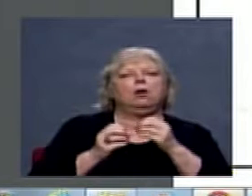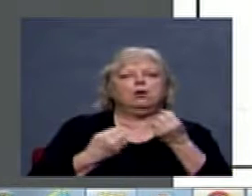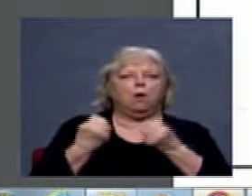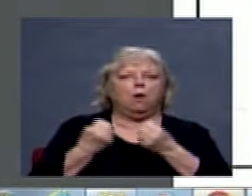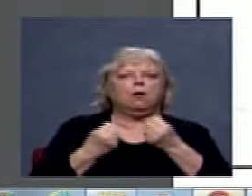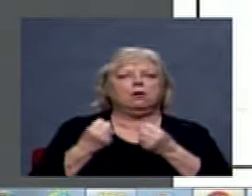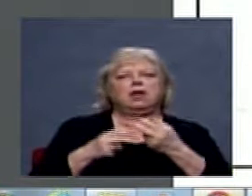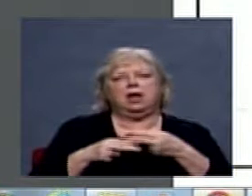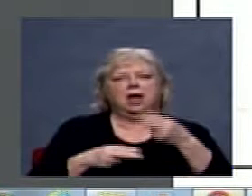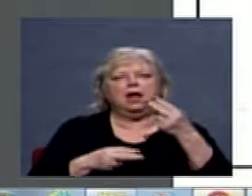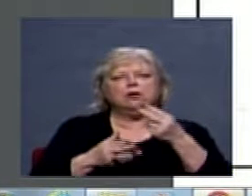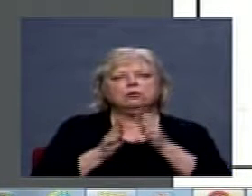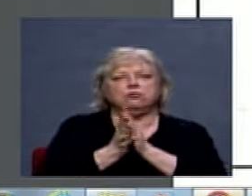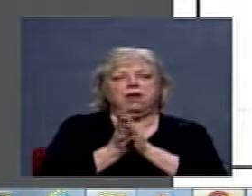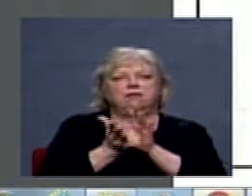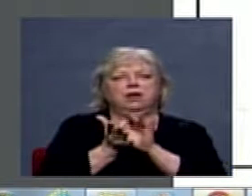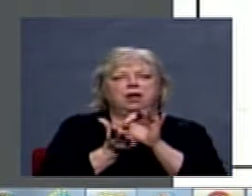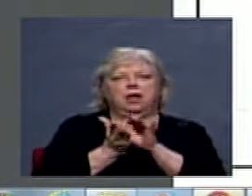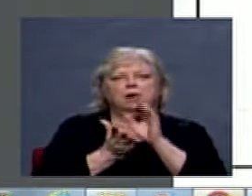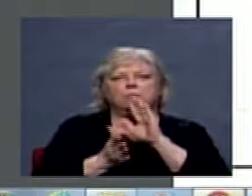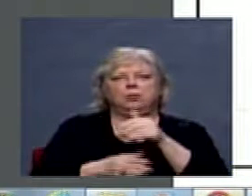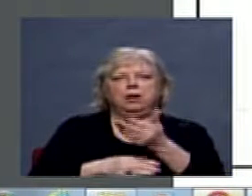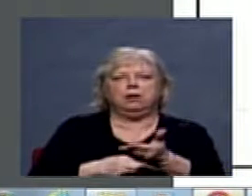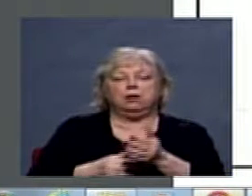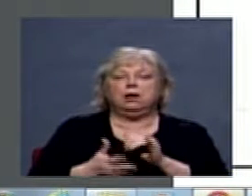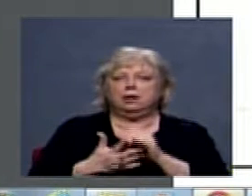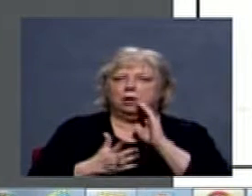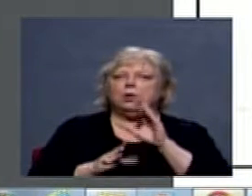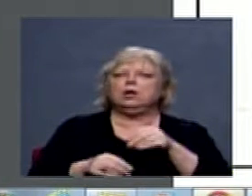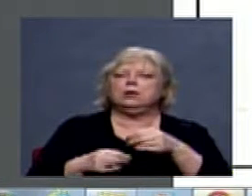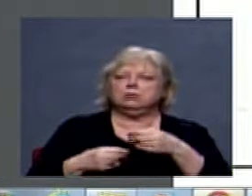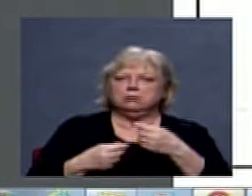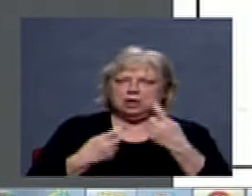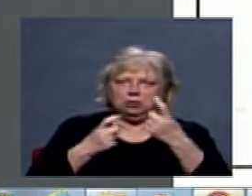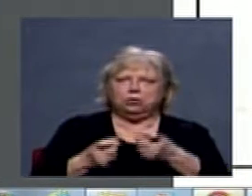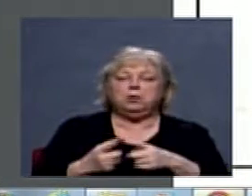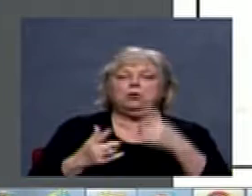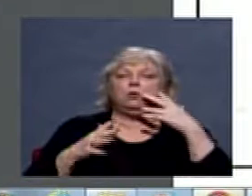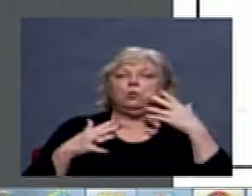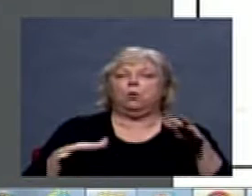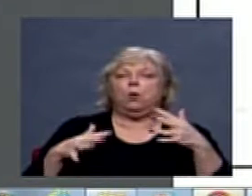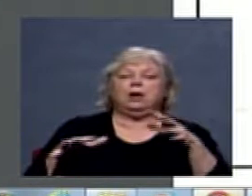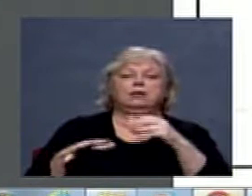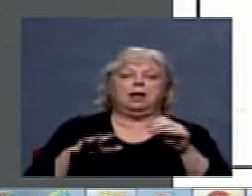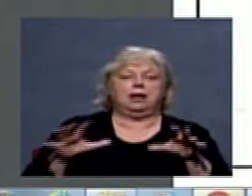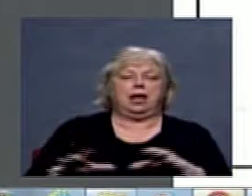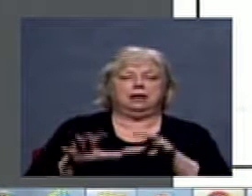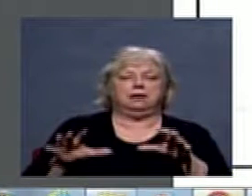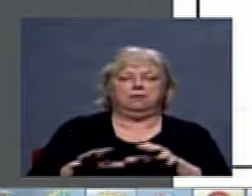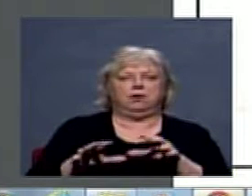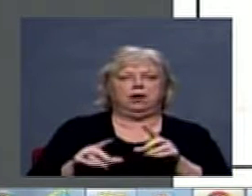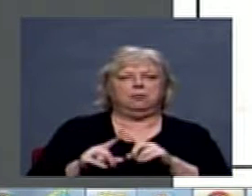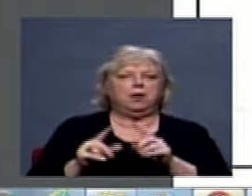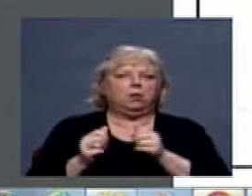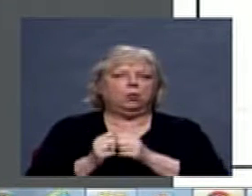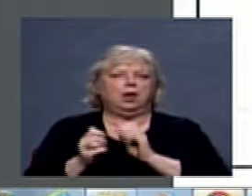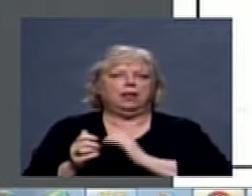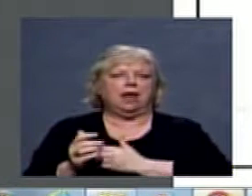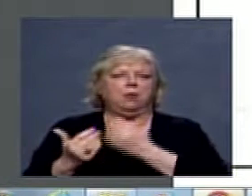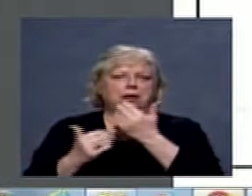would be here. And that, would contribute to noise and activity, but with the hours of operation and the nature of this